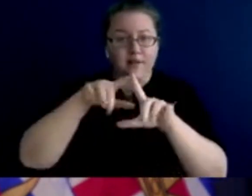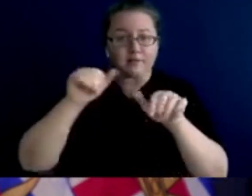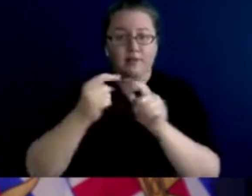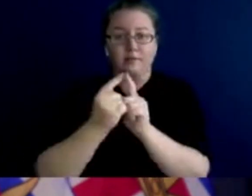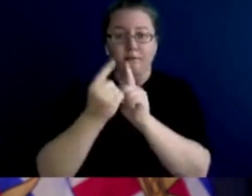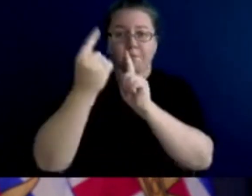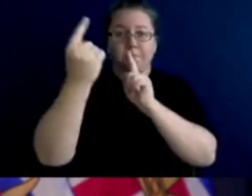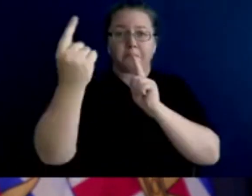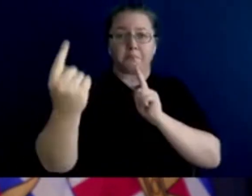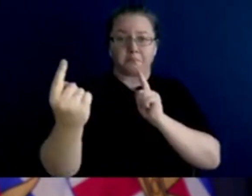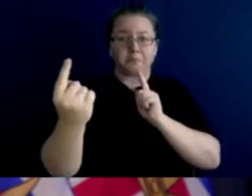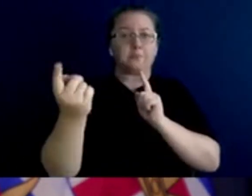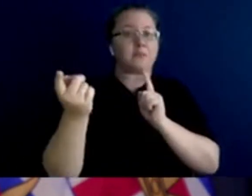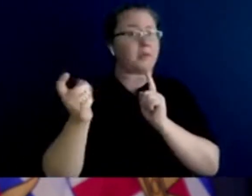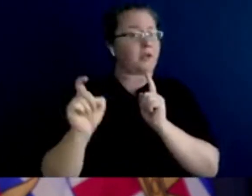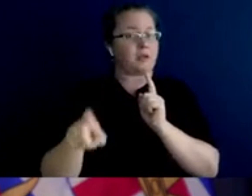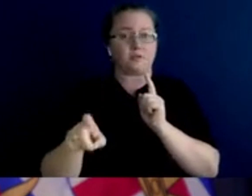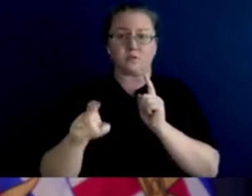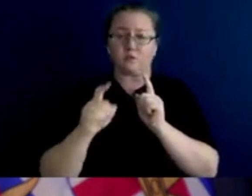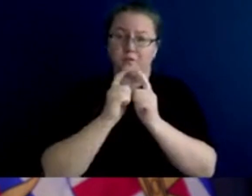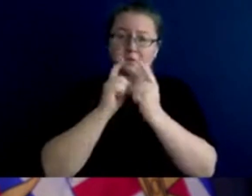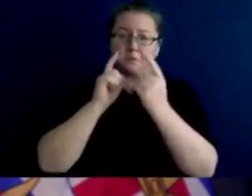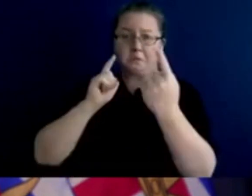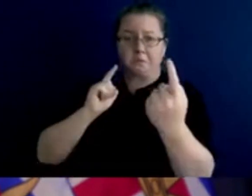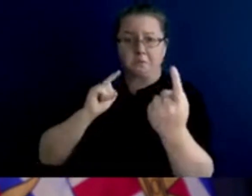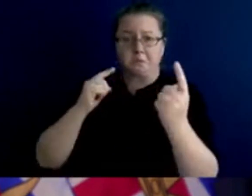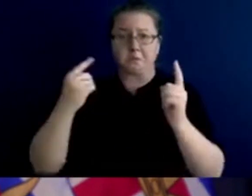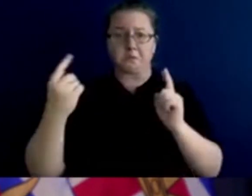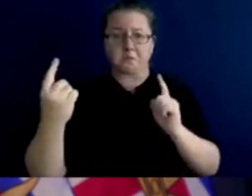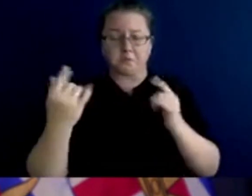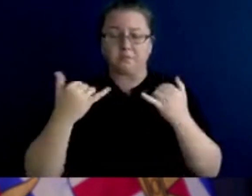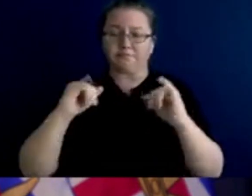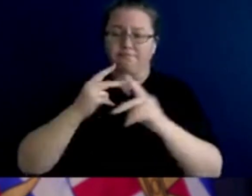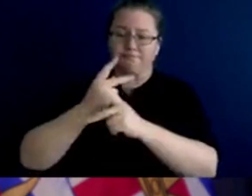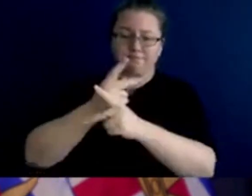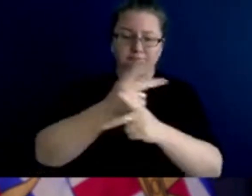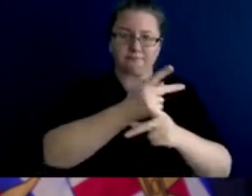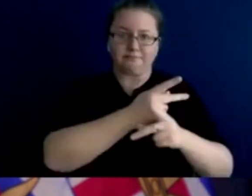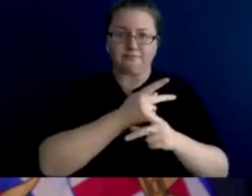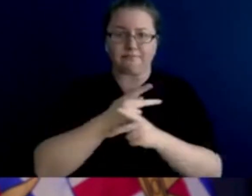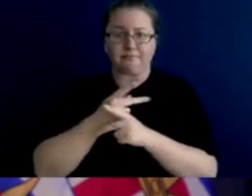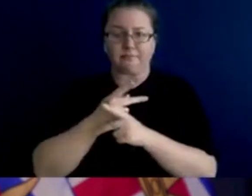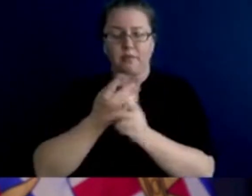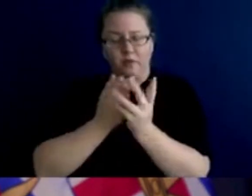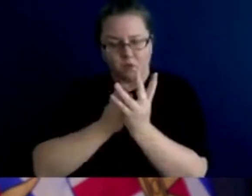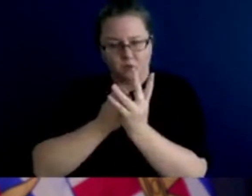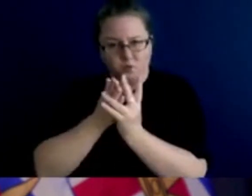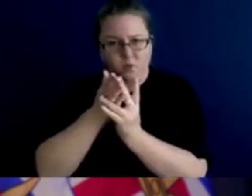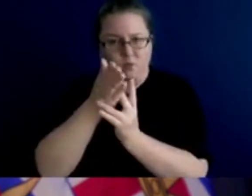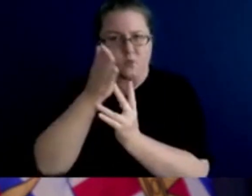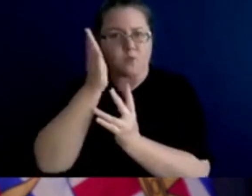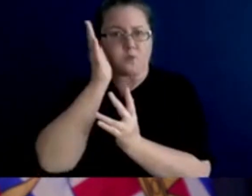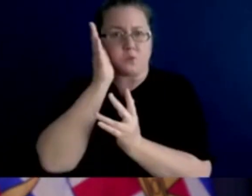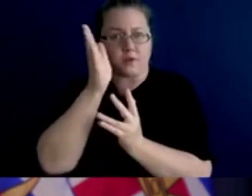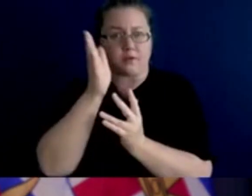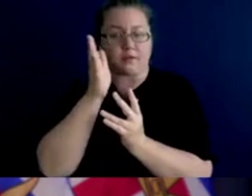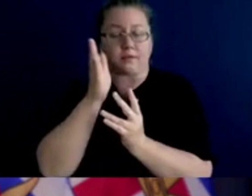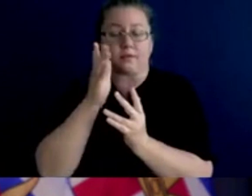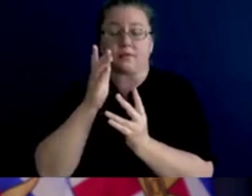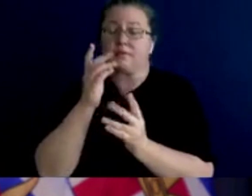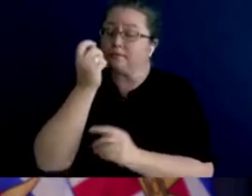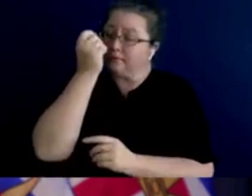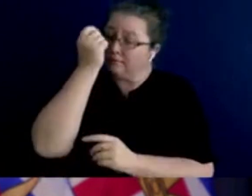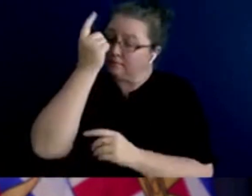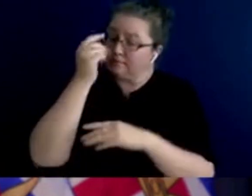We need to protect ourselves, and at the same time, we need to take care. We need to take care of our neighbors, our friends, our